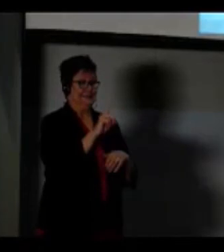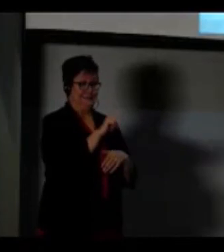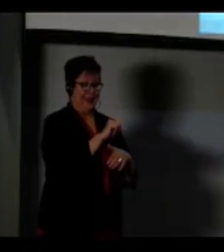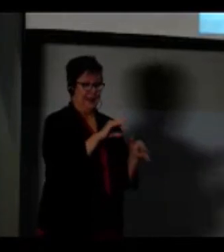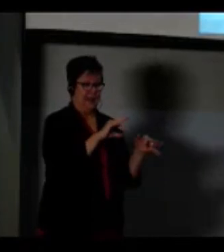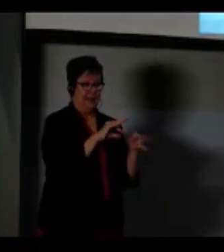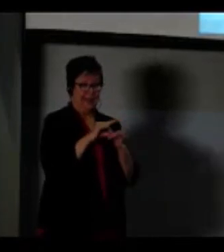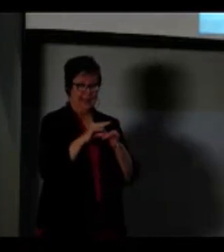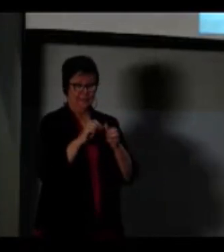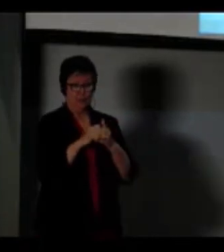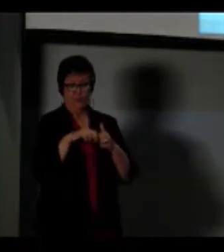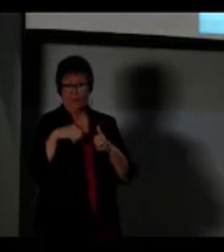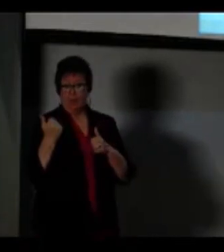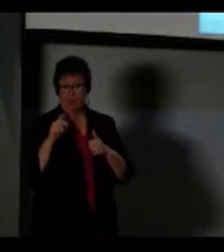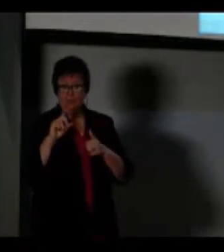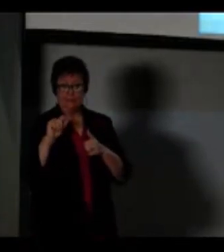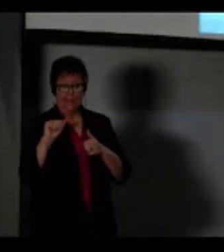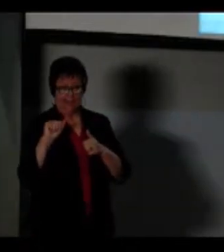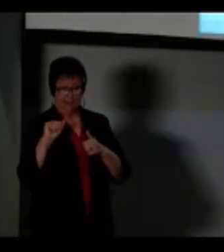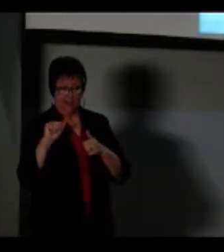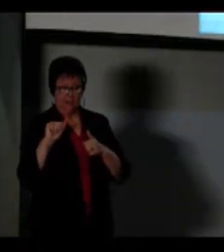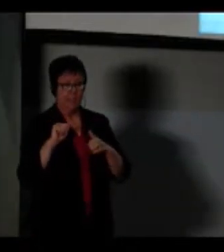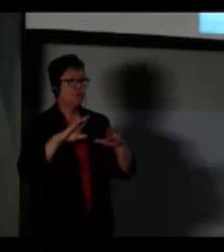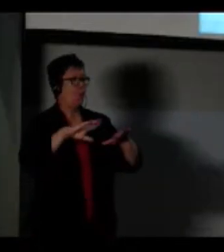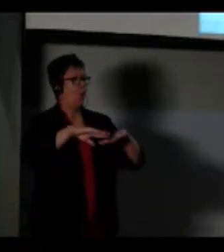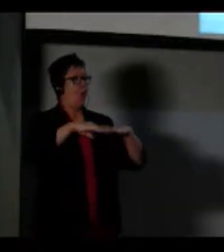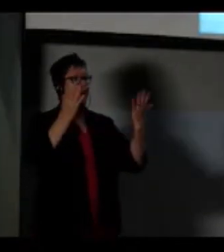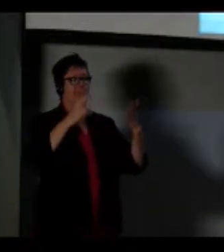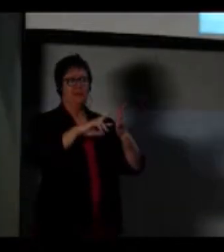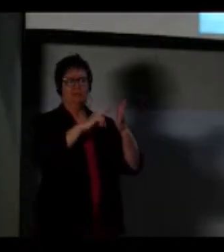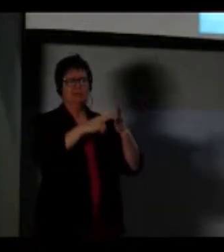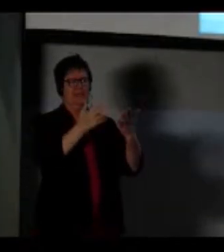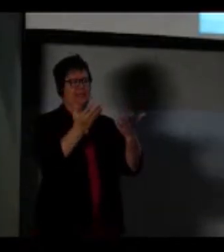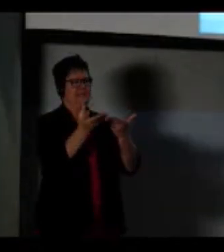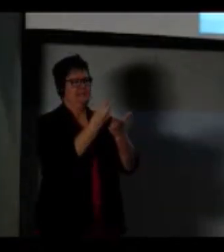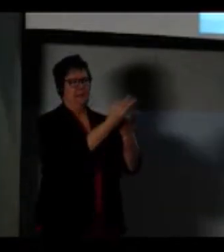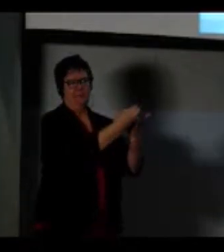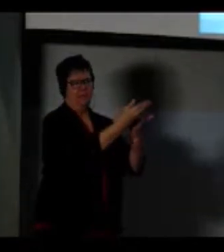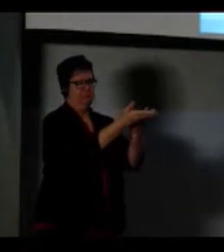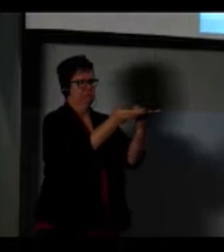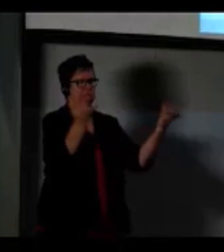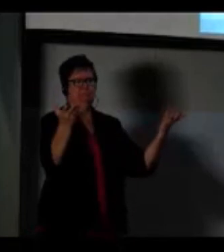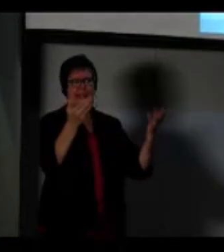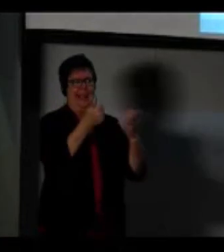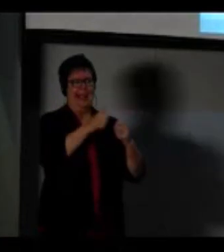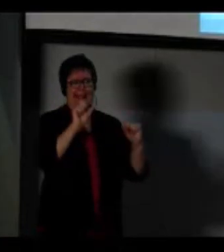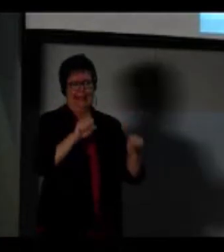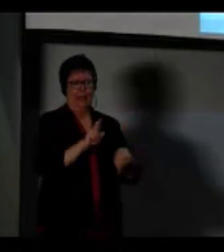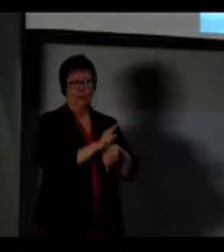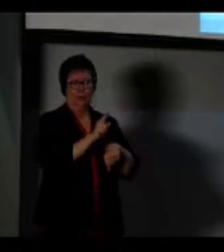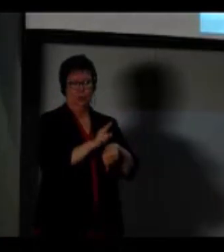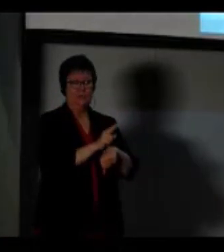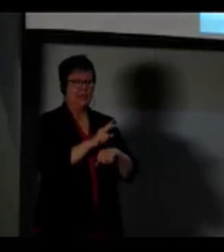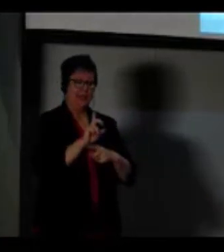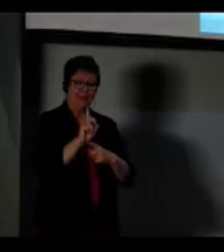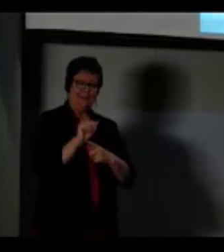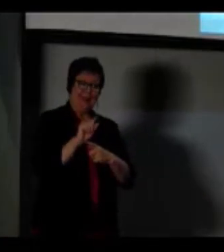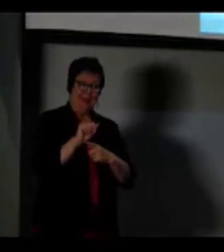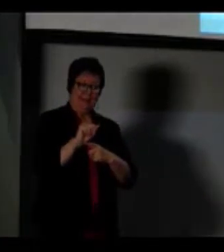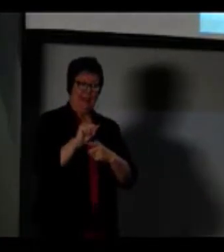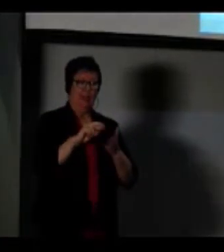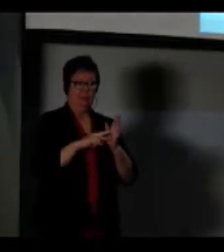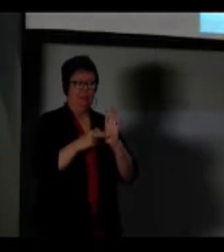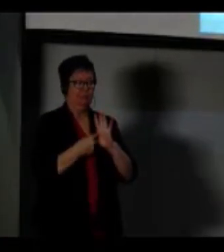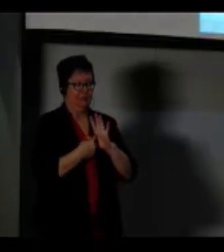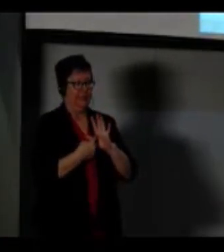or connected to other data. It's open, as in shared publicly or accessible, and it's data, as in broken